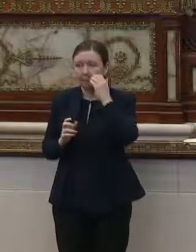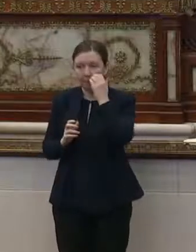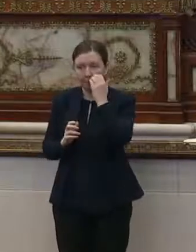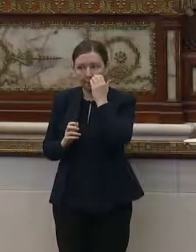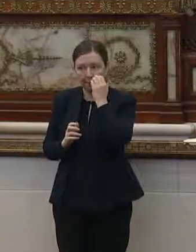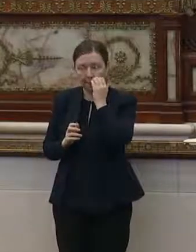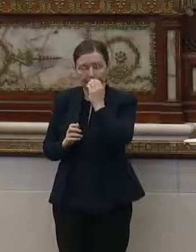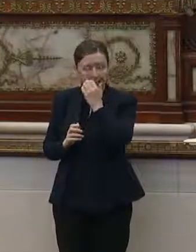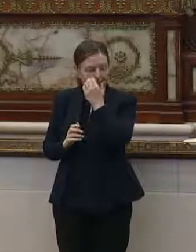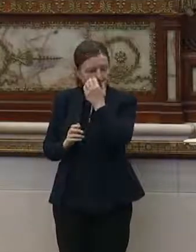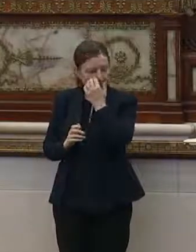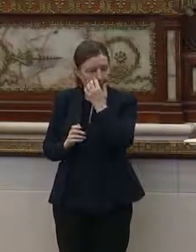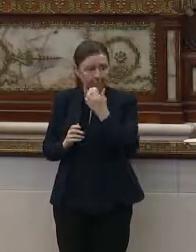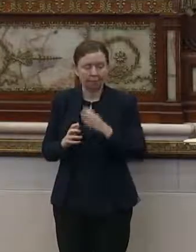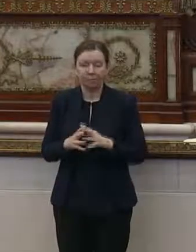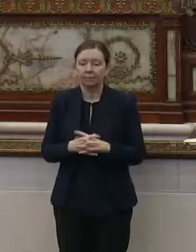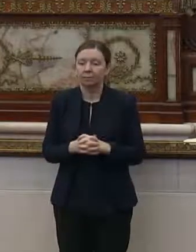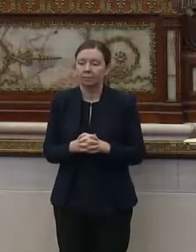My